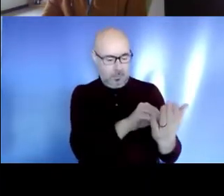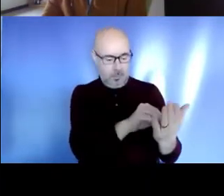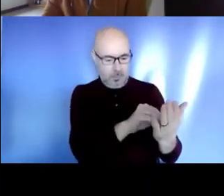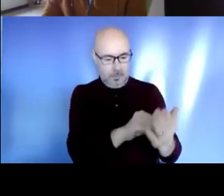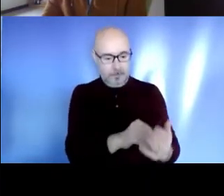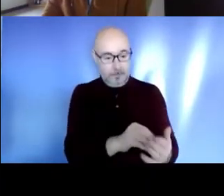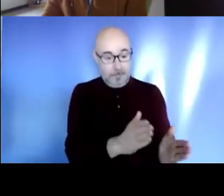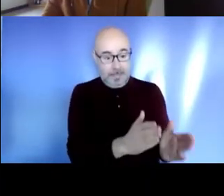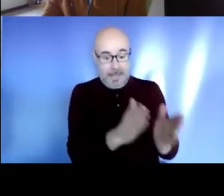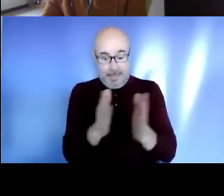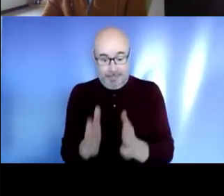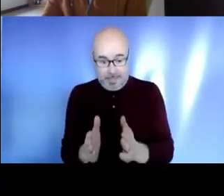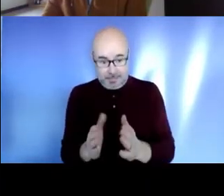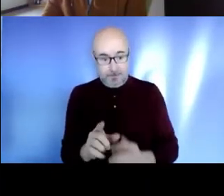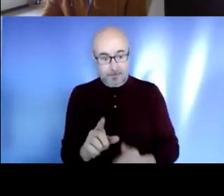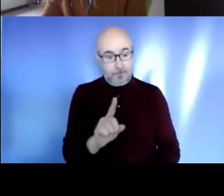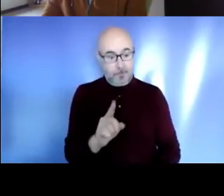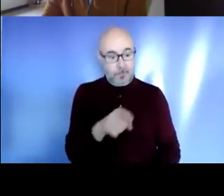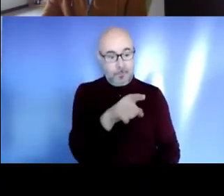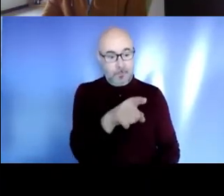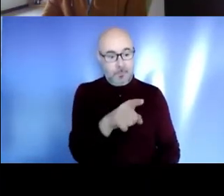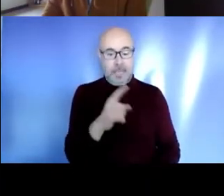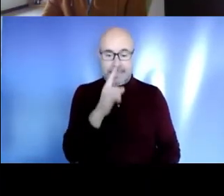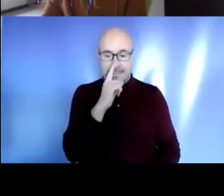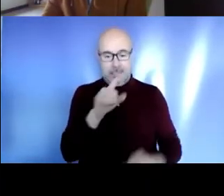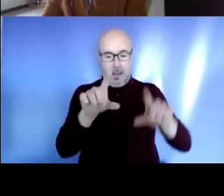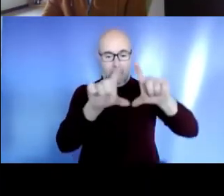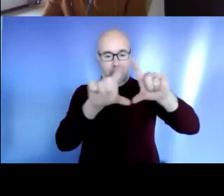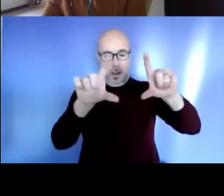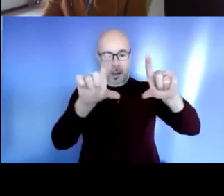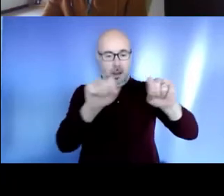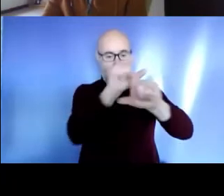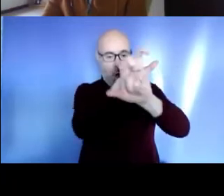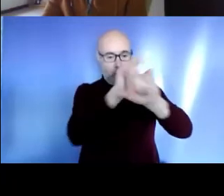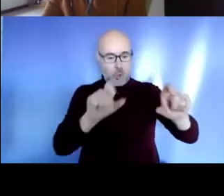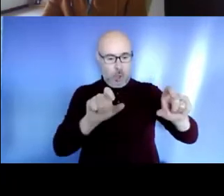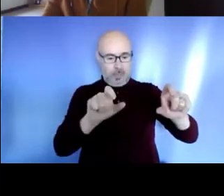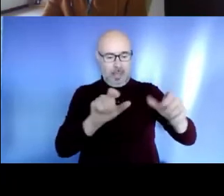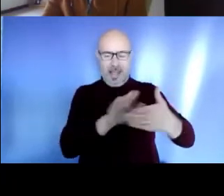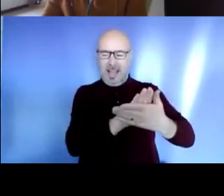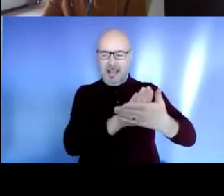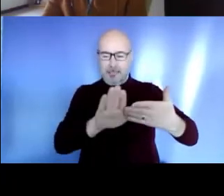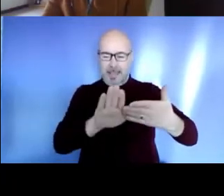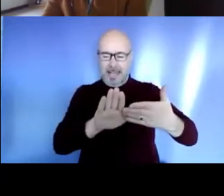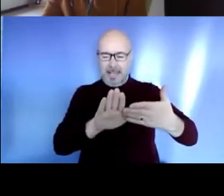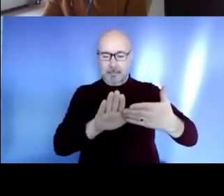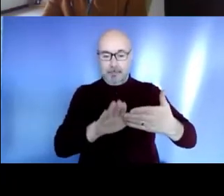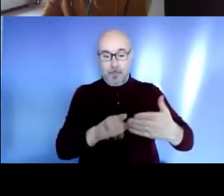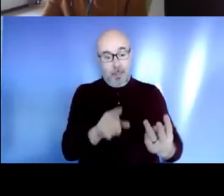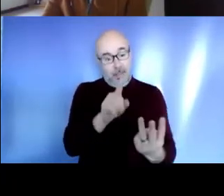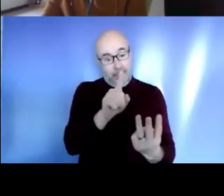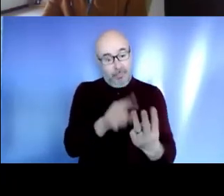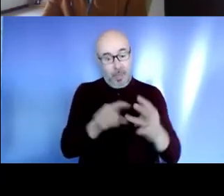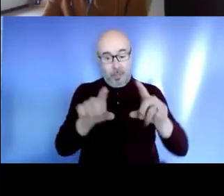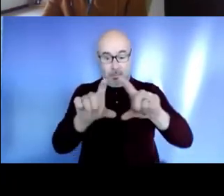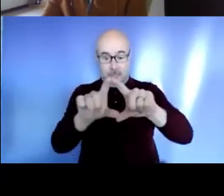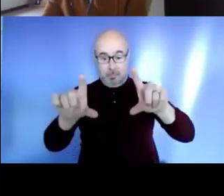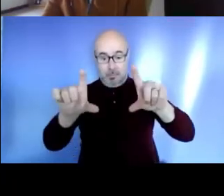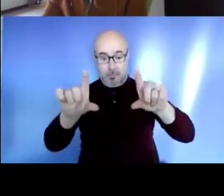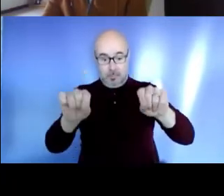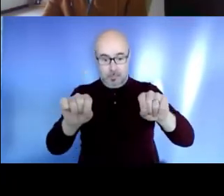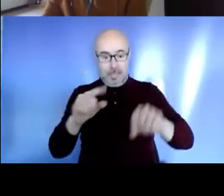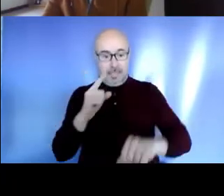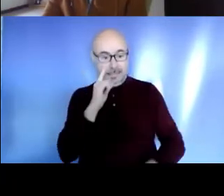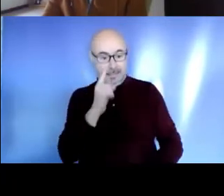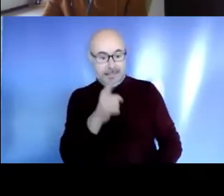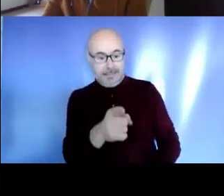person's chosen just the plain solitaire card. And the third one right on my right, the young person's